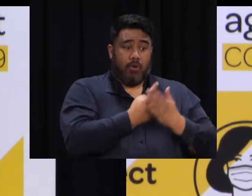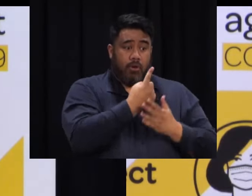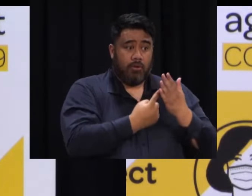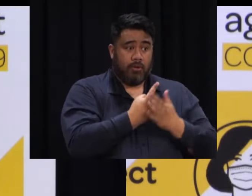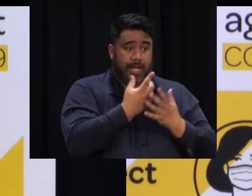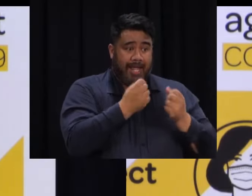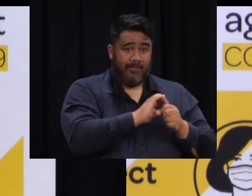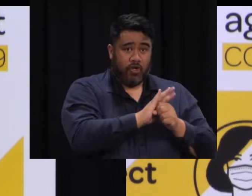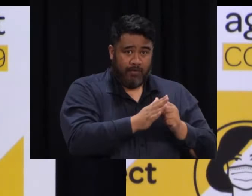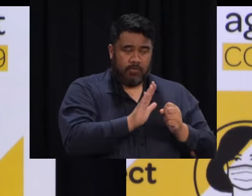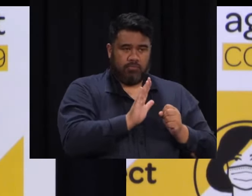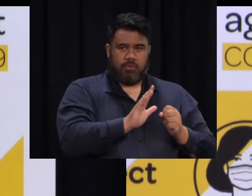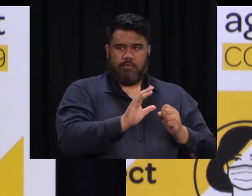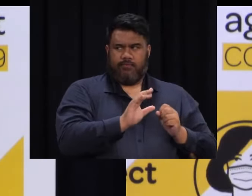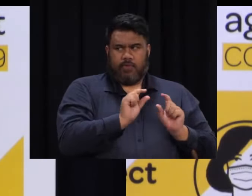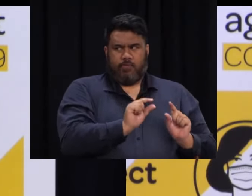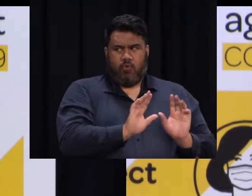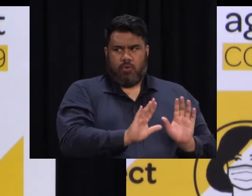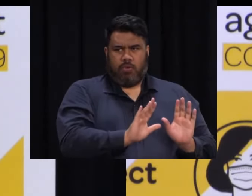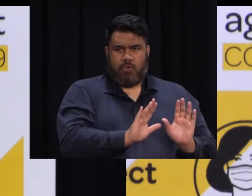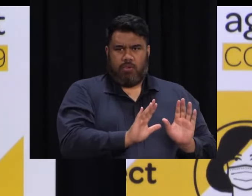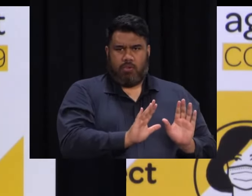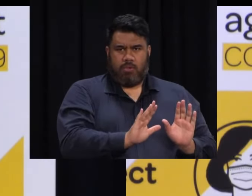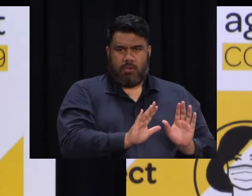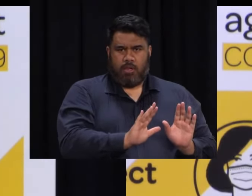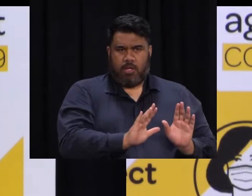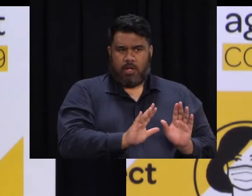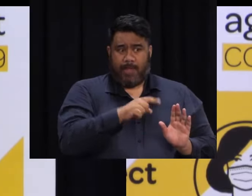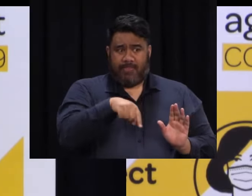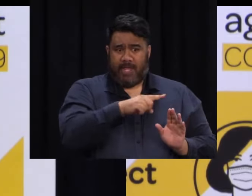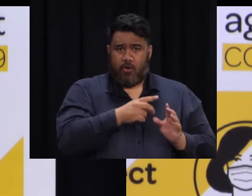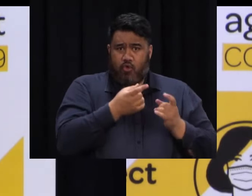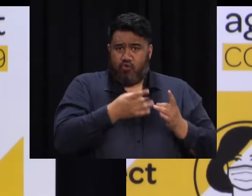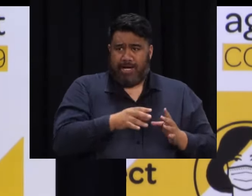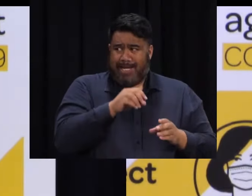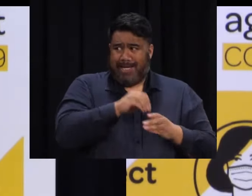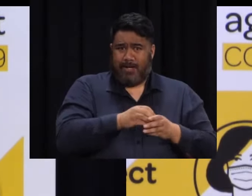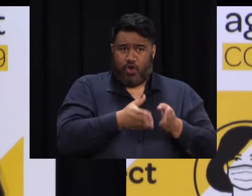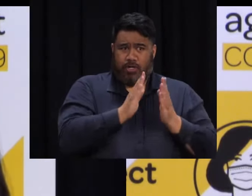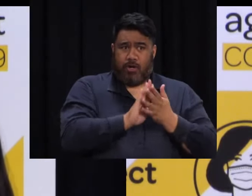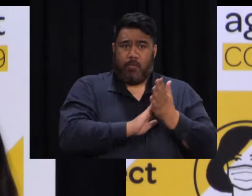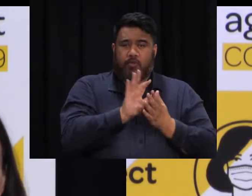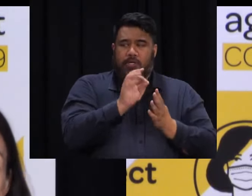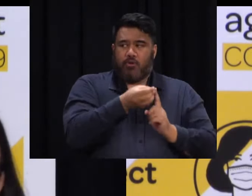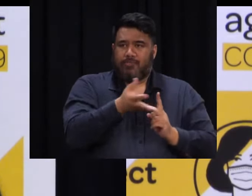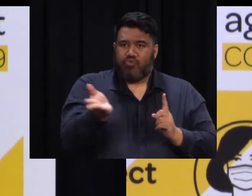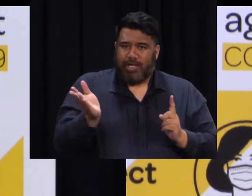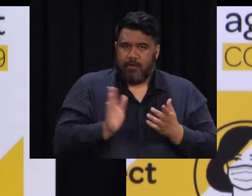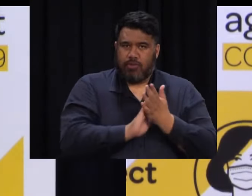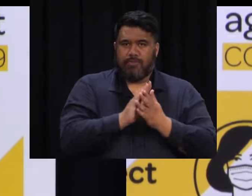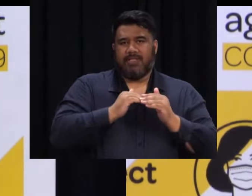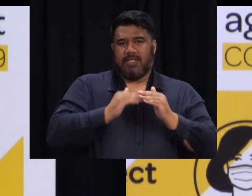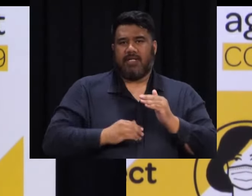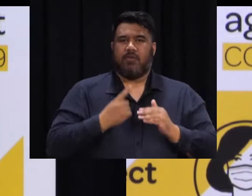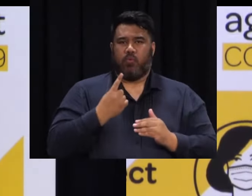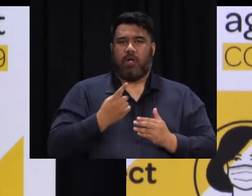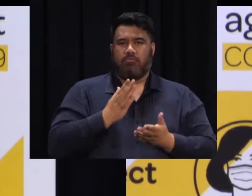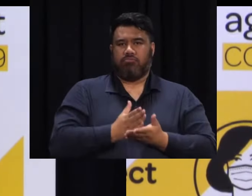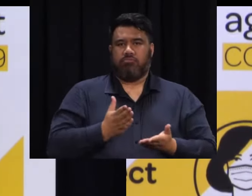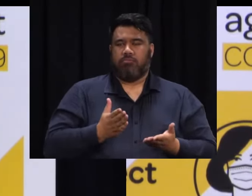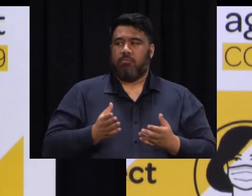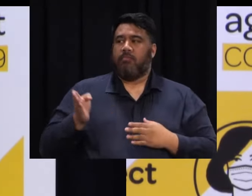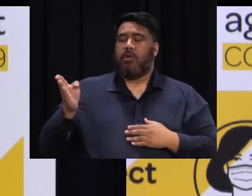and then the other cases that they're infecting are people who are already isolated, so they're not then infecting others. So just on the